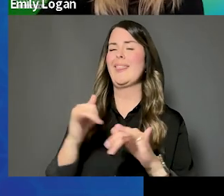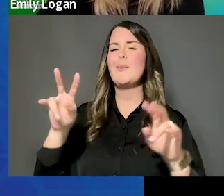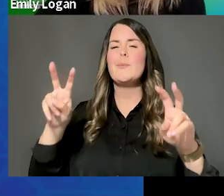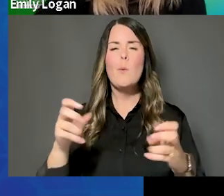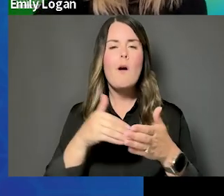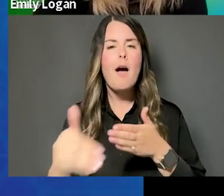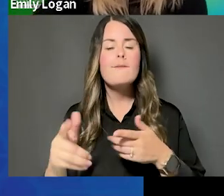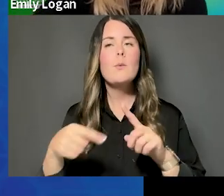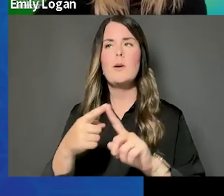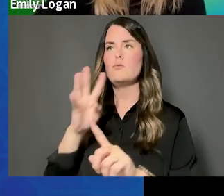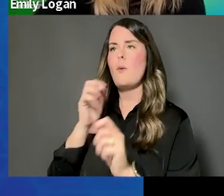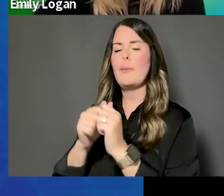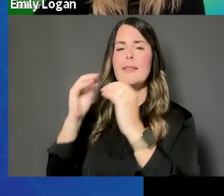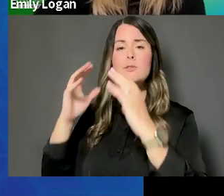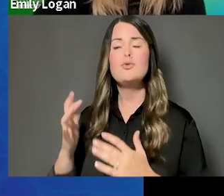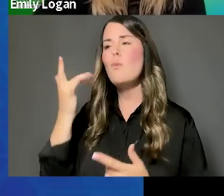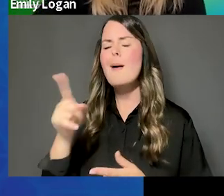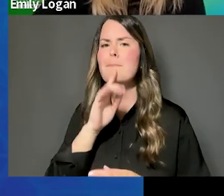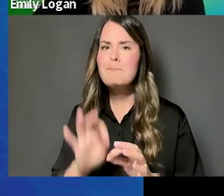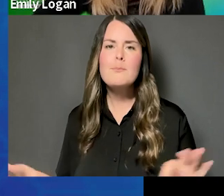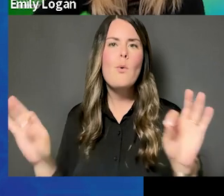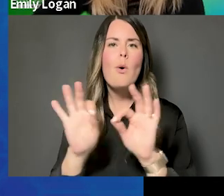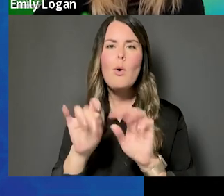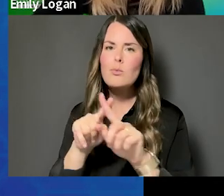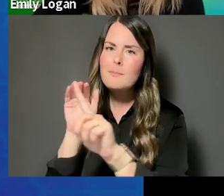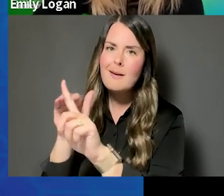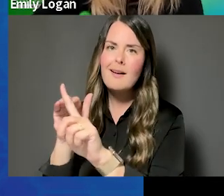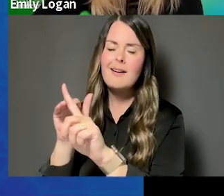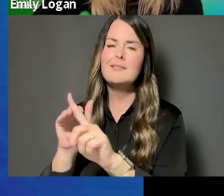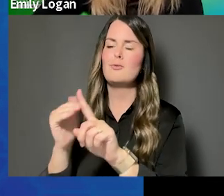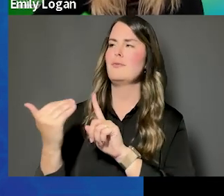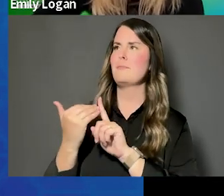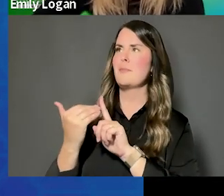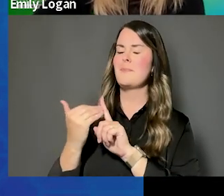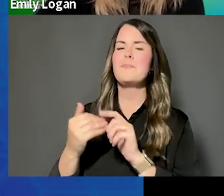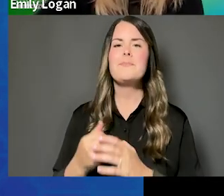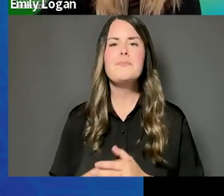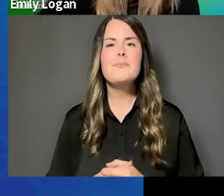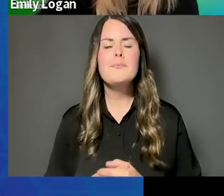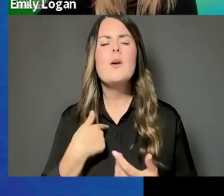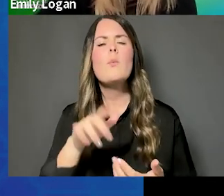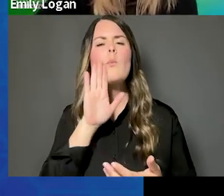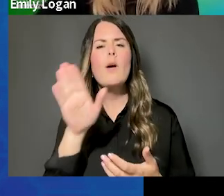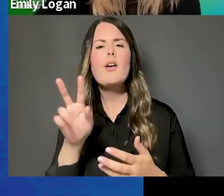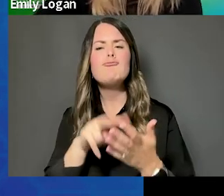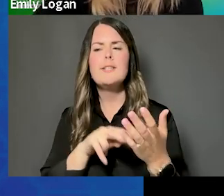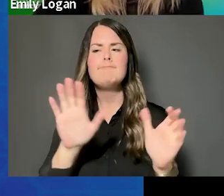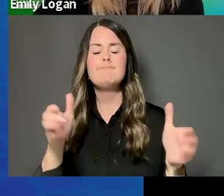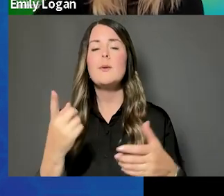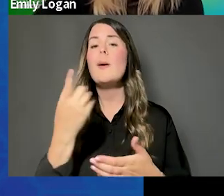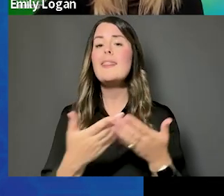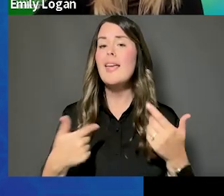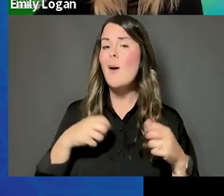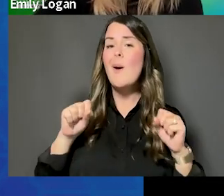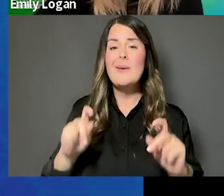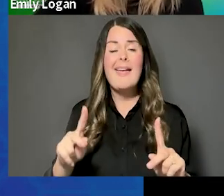We use this quote often when talking to teachers because it's such an important reminder. So I'll read it with you. One thing that